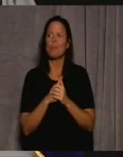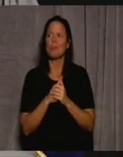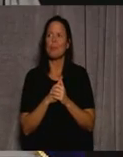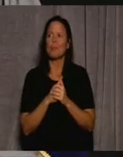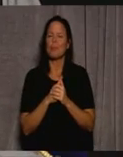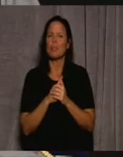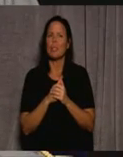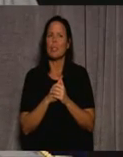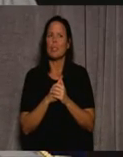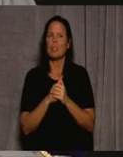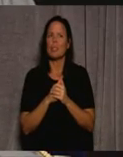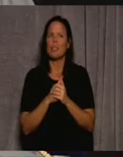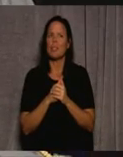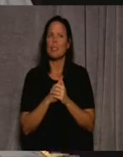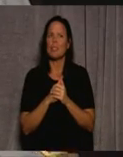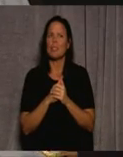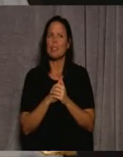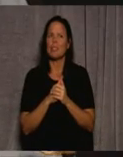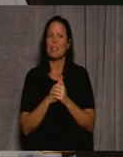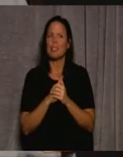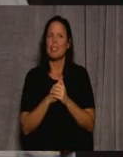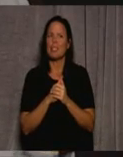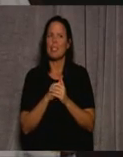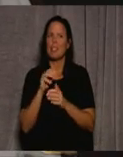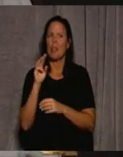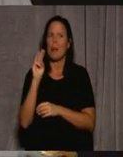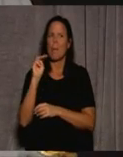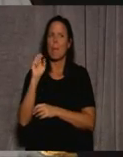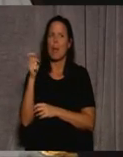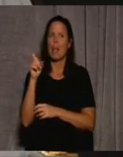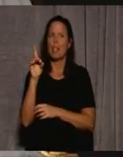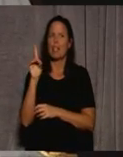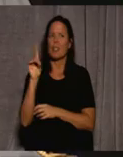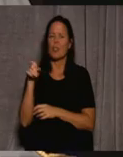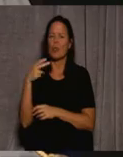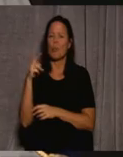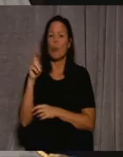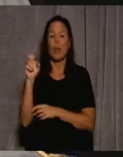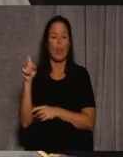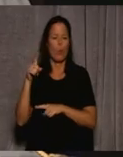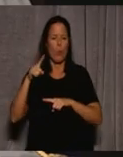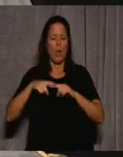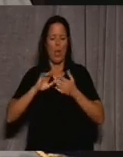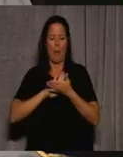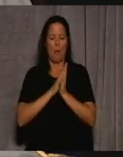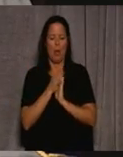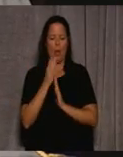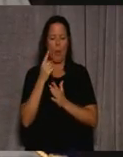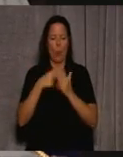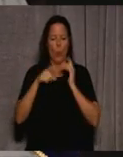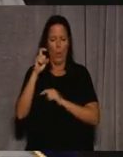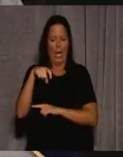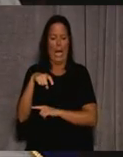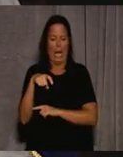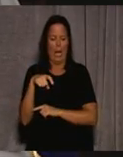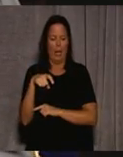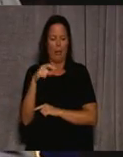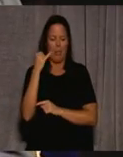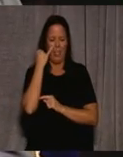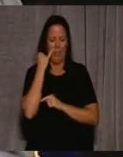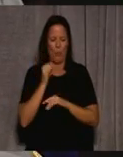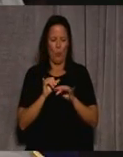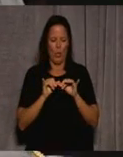Dupree said, we cannot become what we need to be by